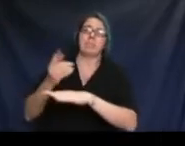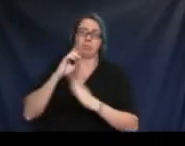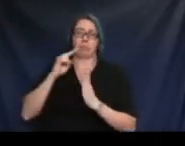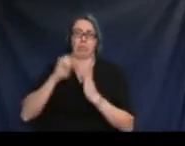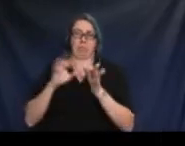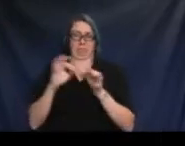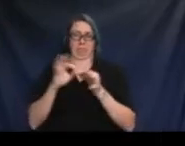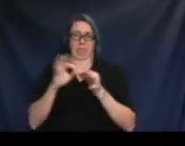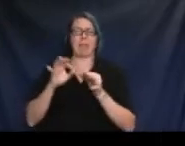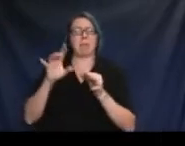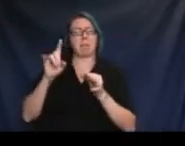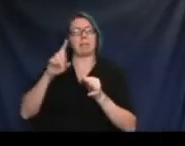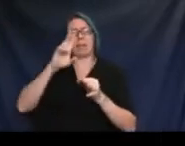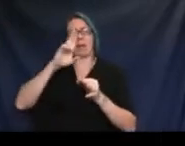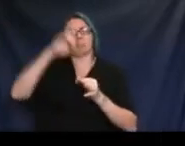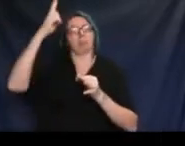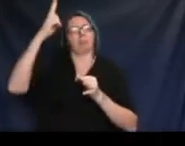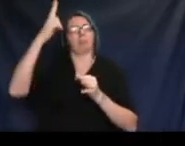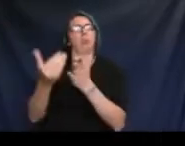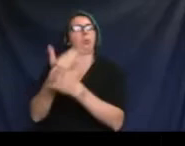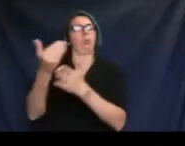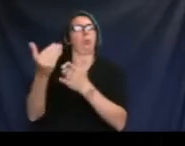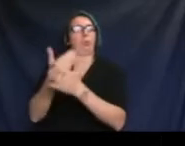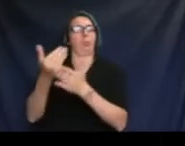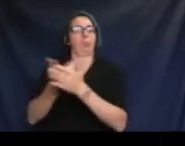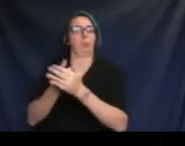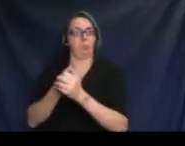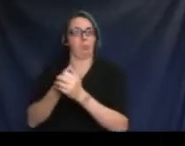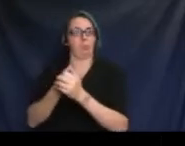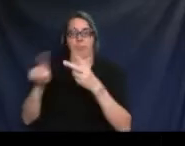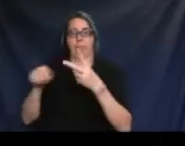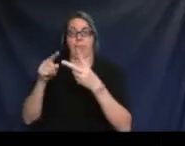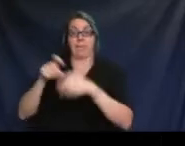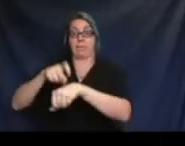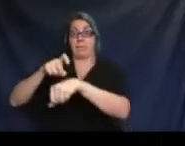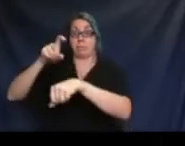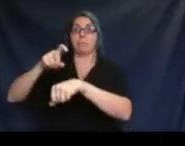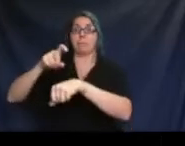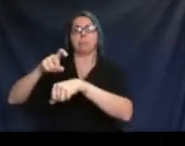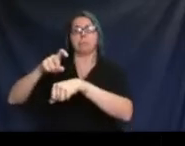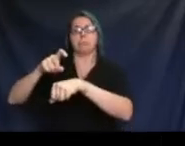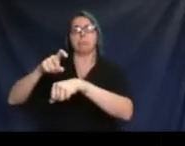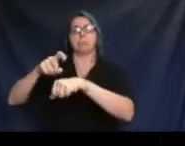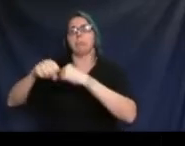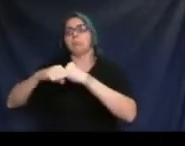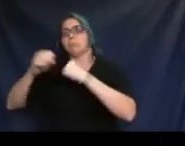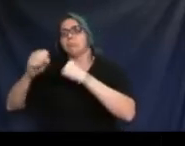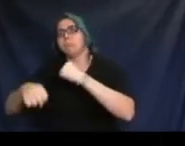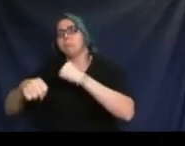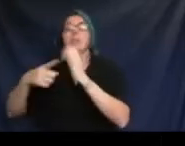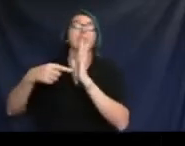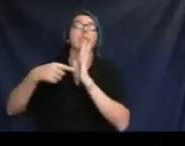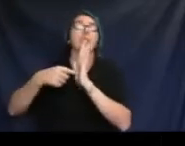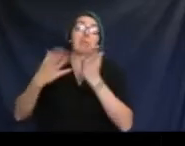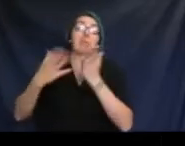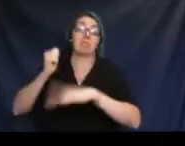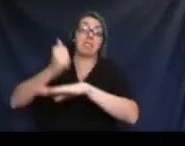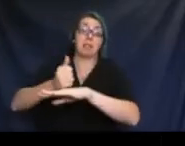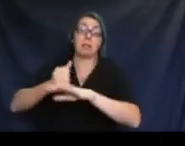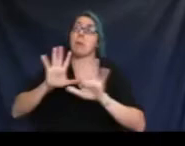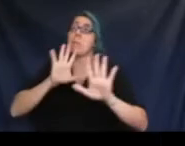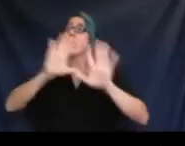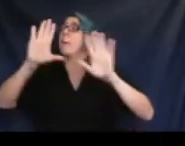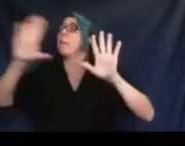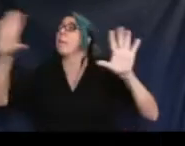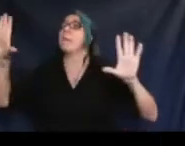ordinary, is significant duration, for example, installed over several months